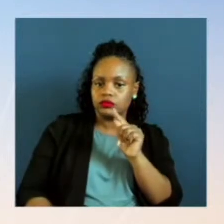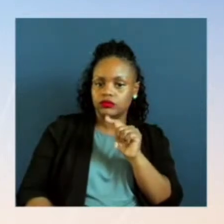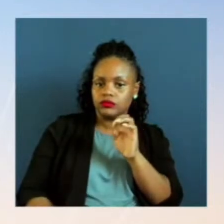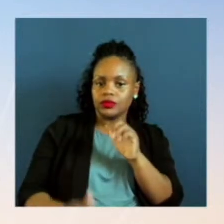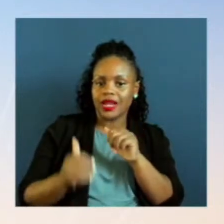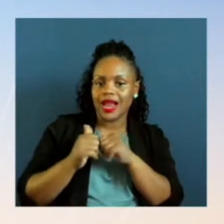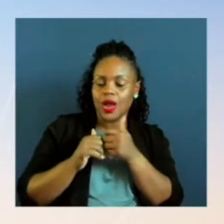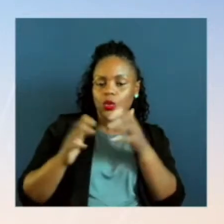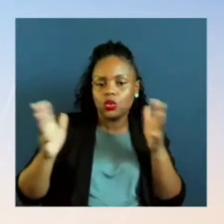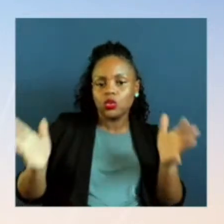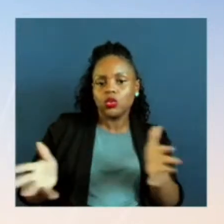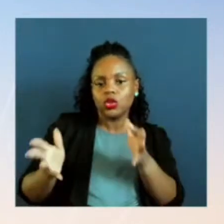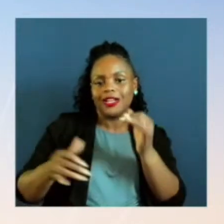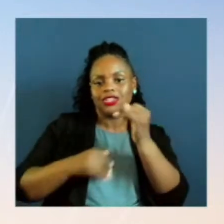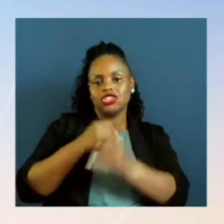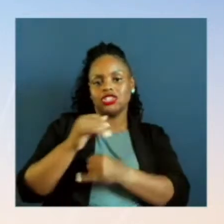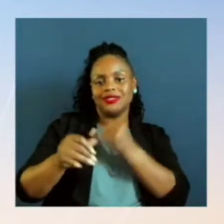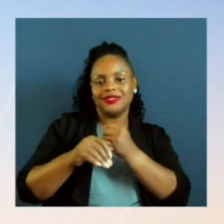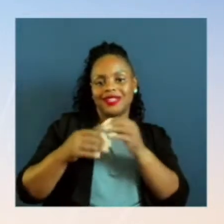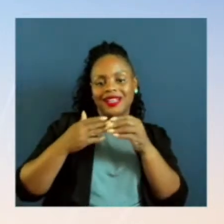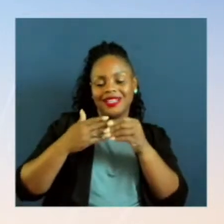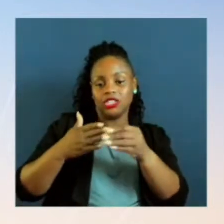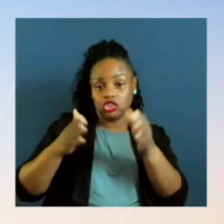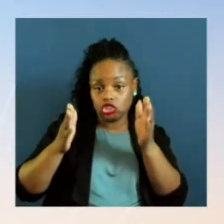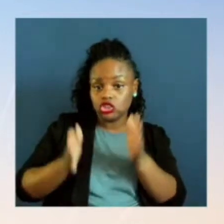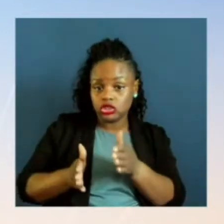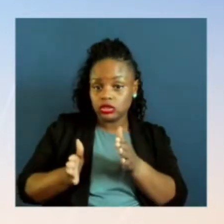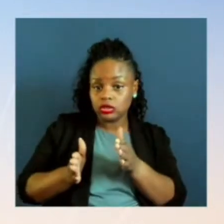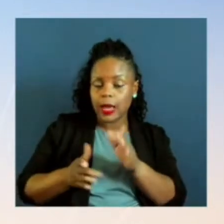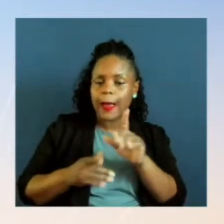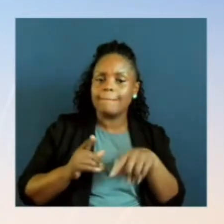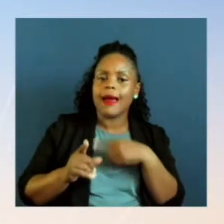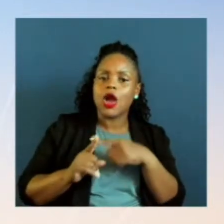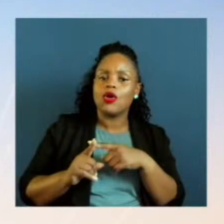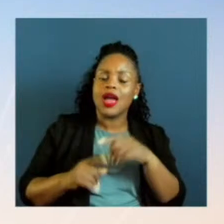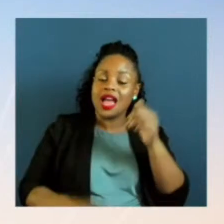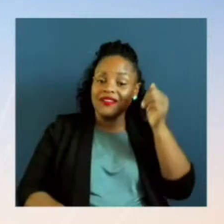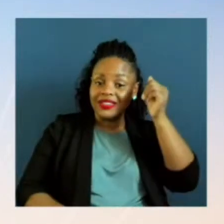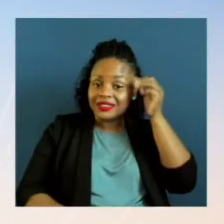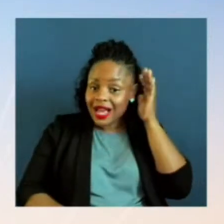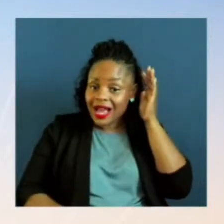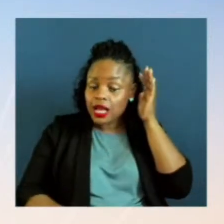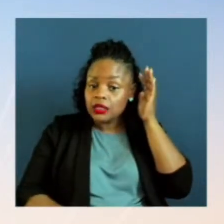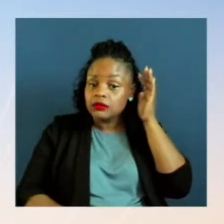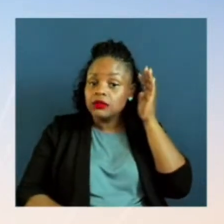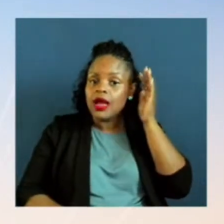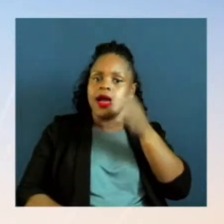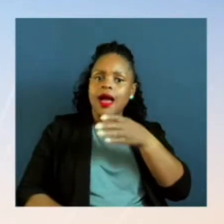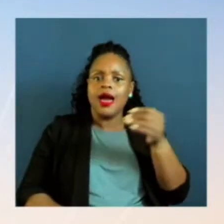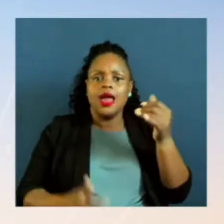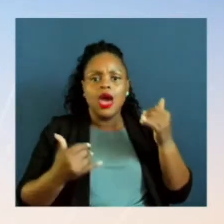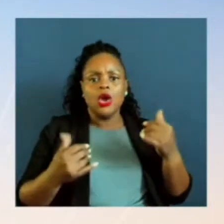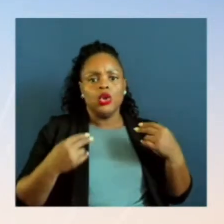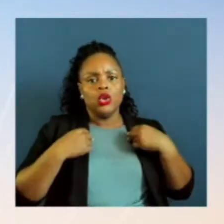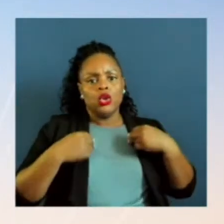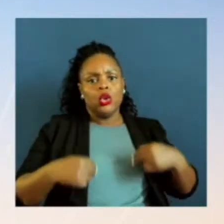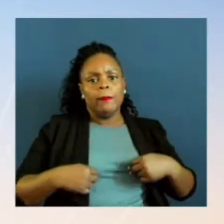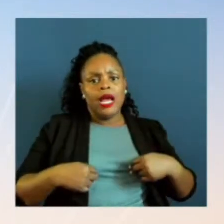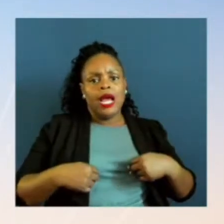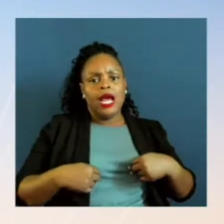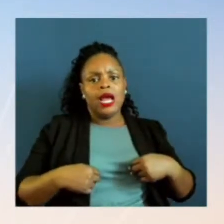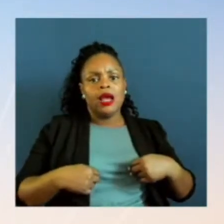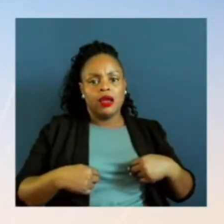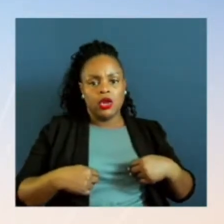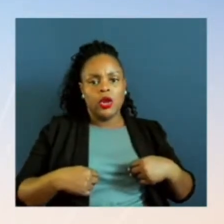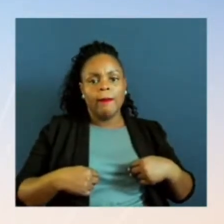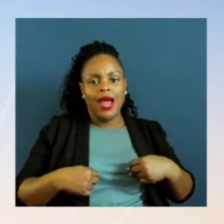get the money flowing into Afghanistan again. And as these aid groups are warning of a humanitarian crisis, given the fact, and this is again referencing the President's